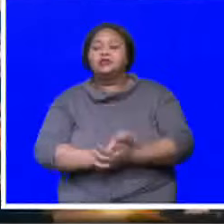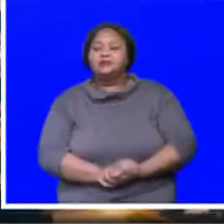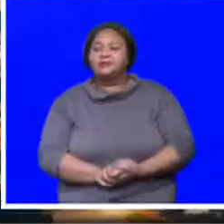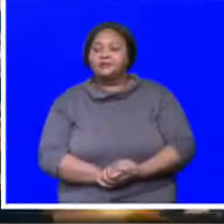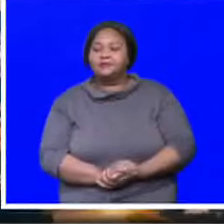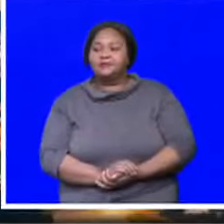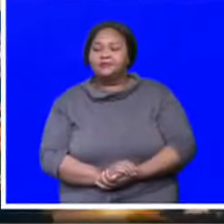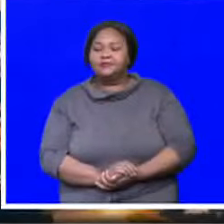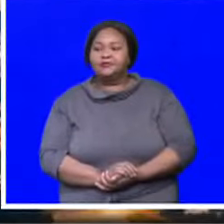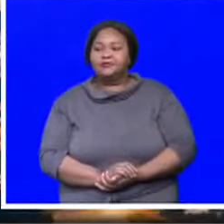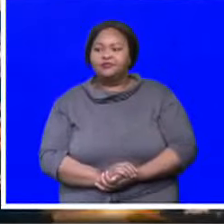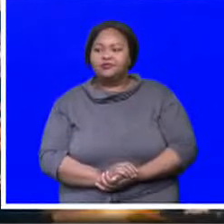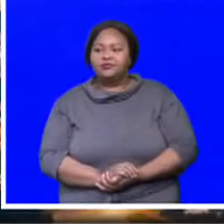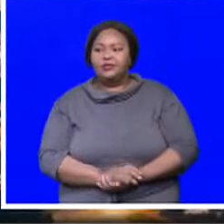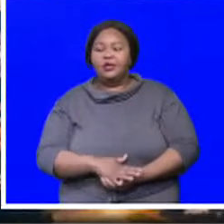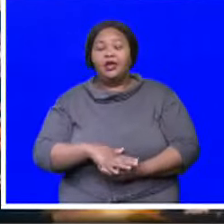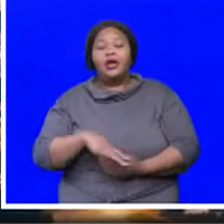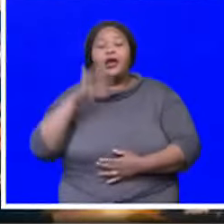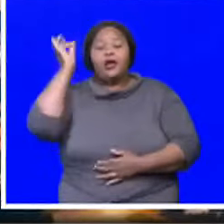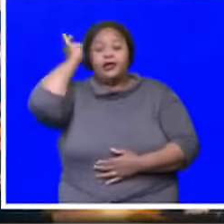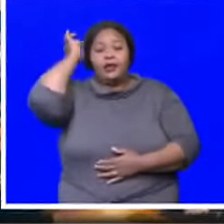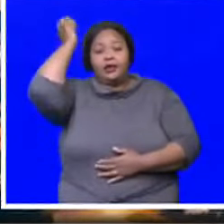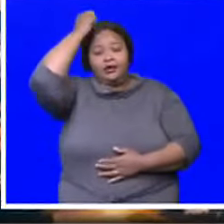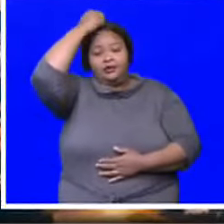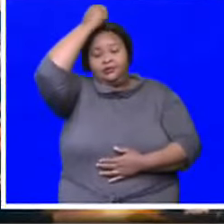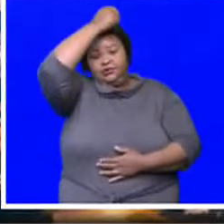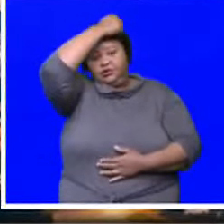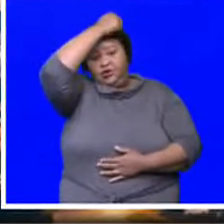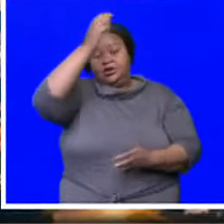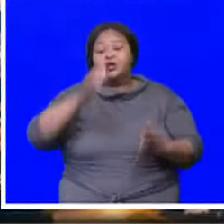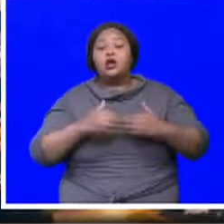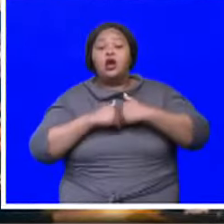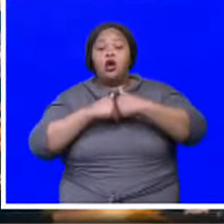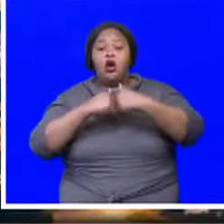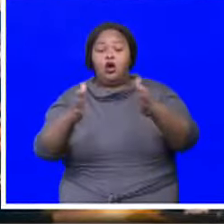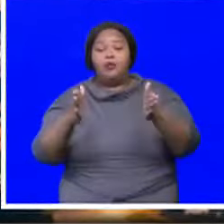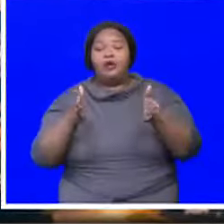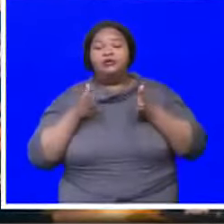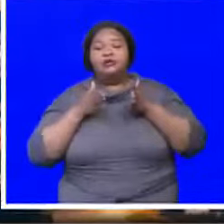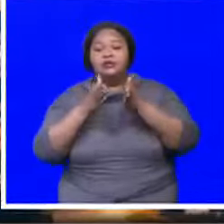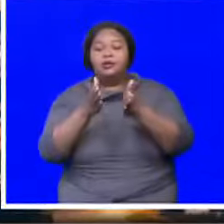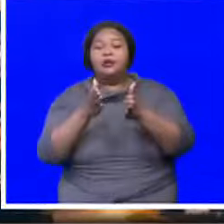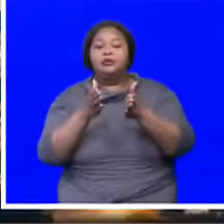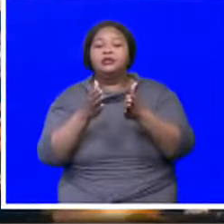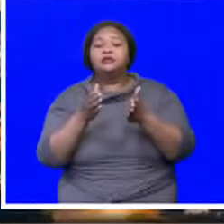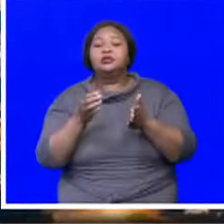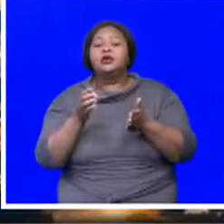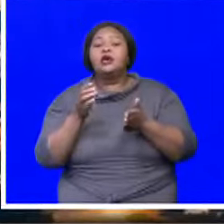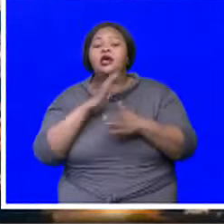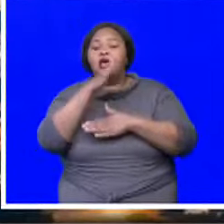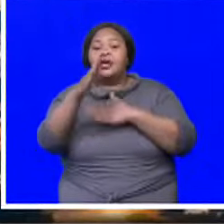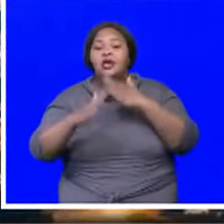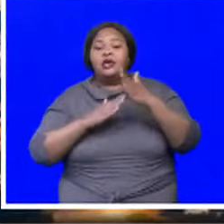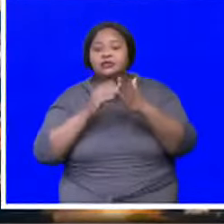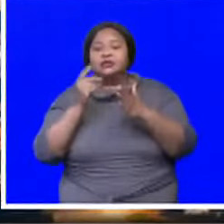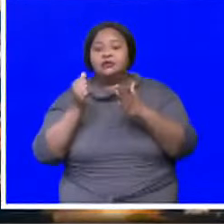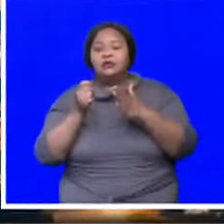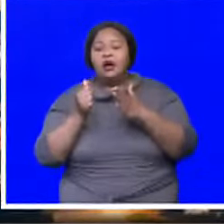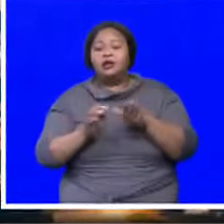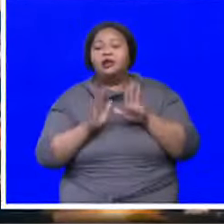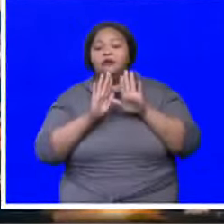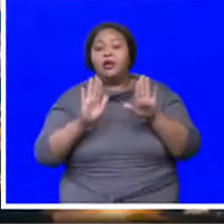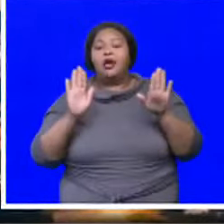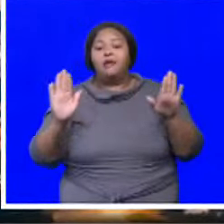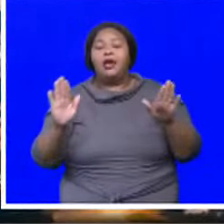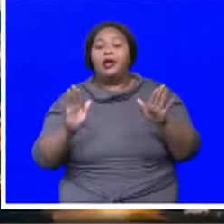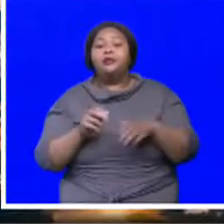And now the news in detail. His Majesty King Mswati III has officially launched the Central Bank of Eswatini's Currency Museum. His